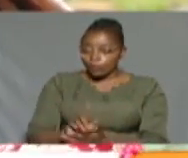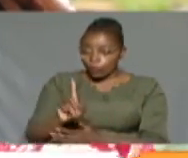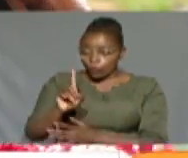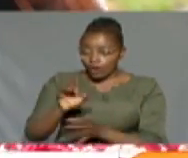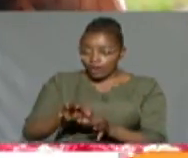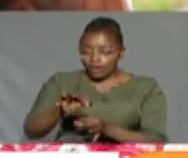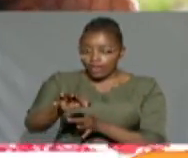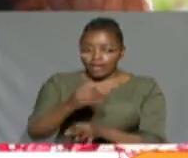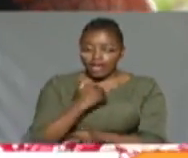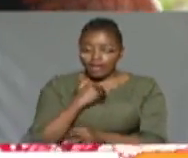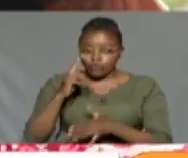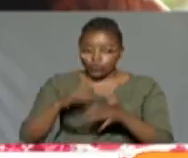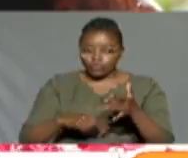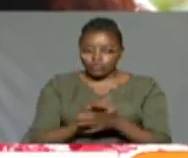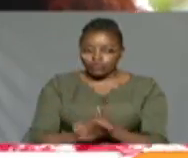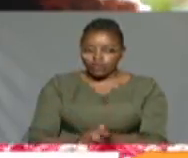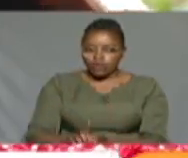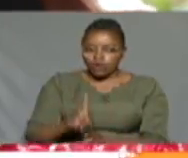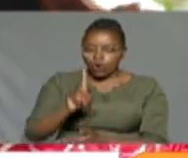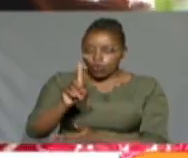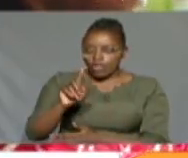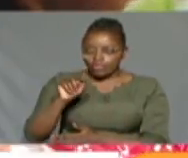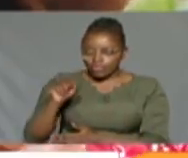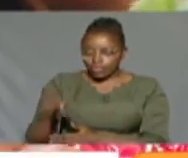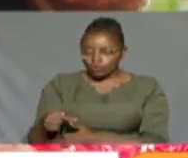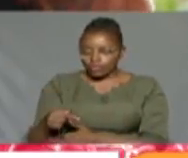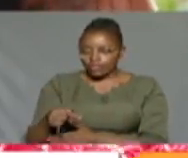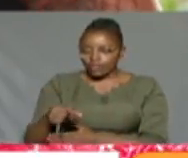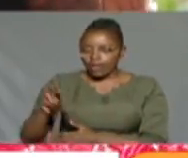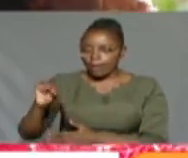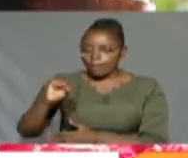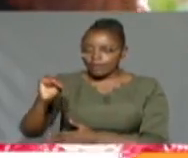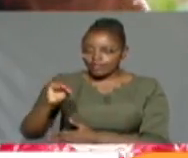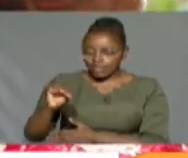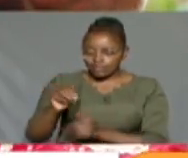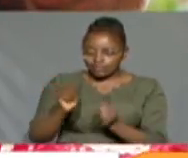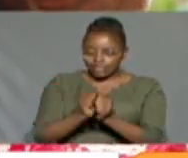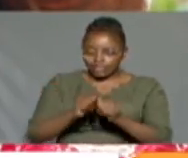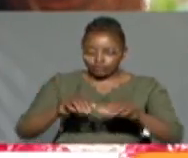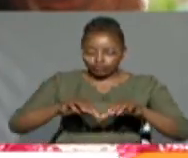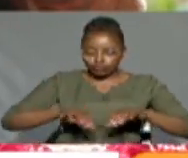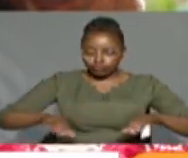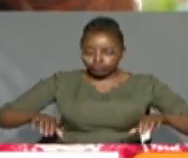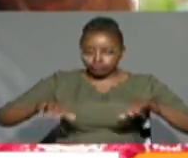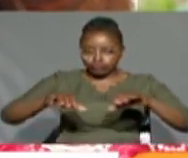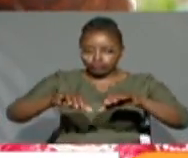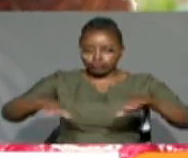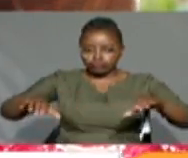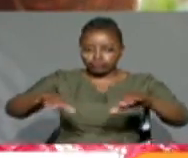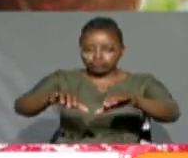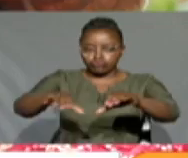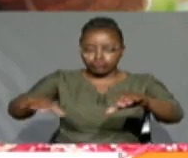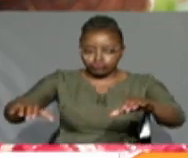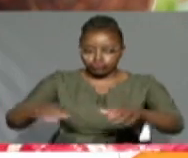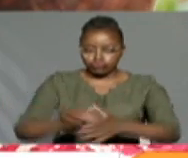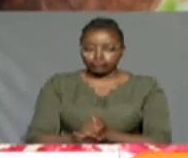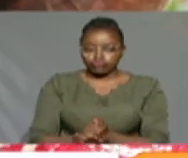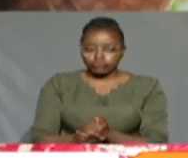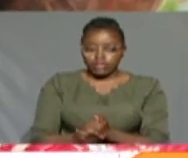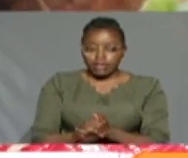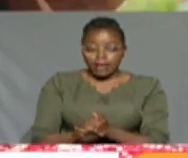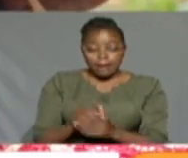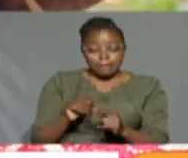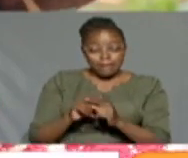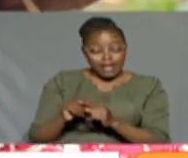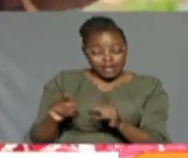we do put 1,000 meters, 10 lols. 10 lols. But